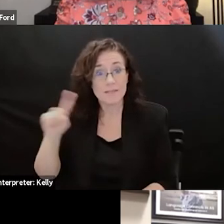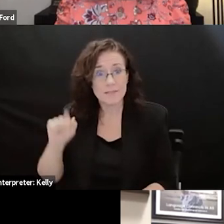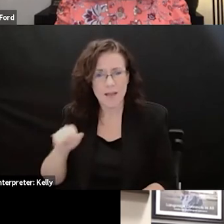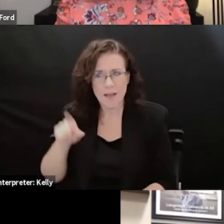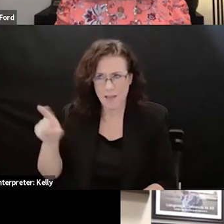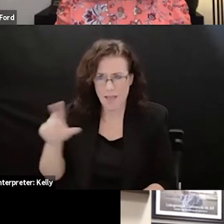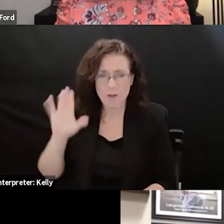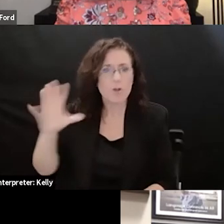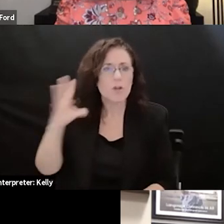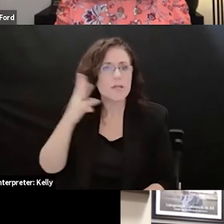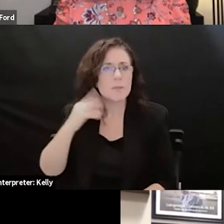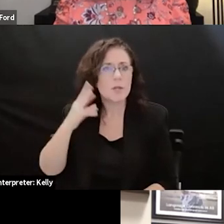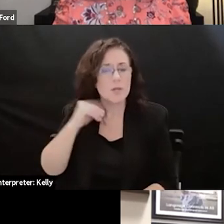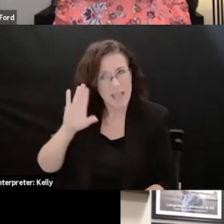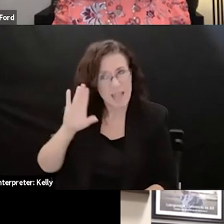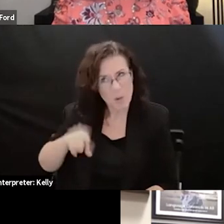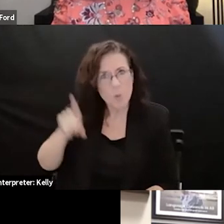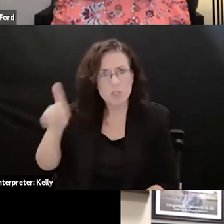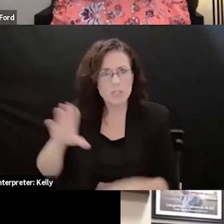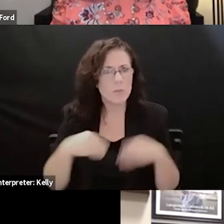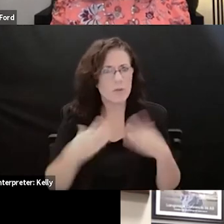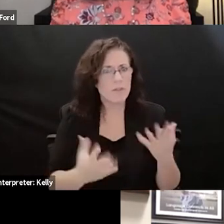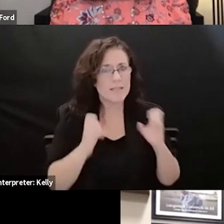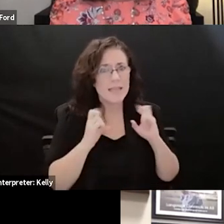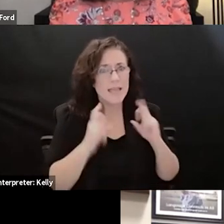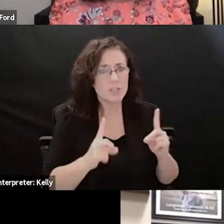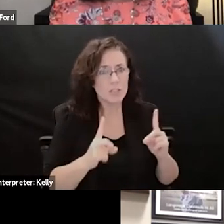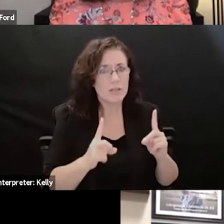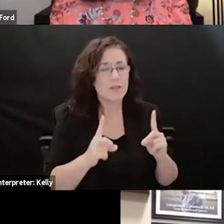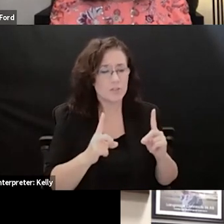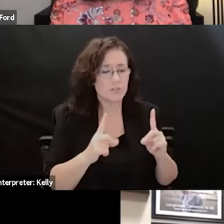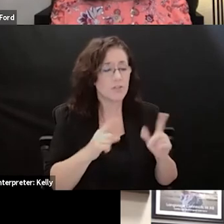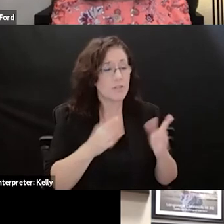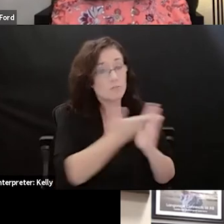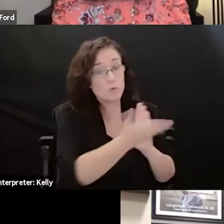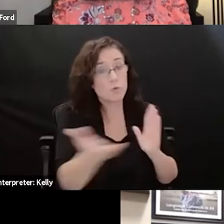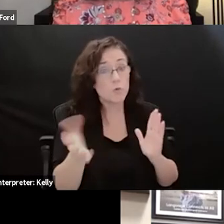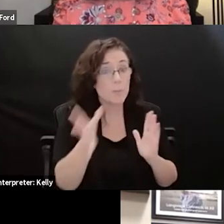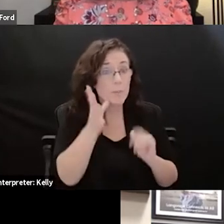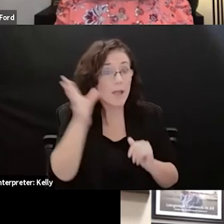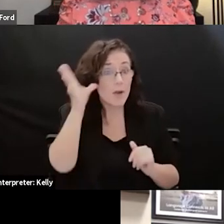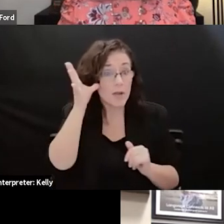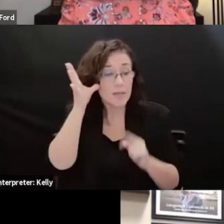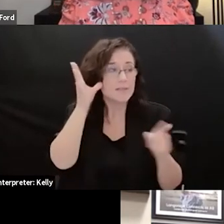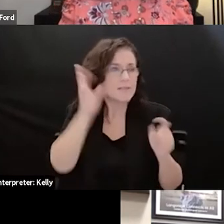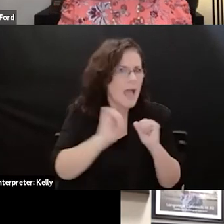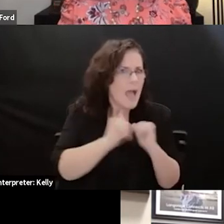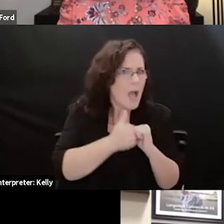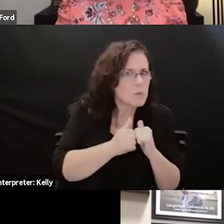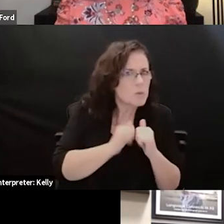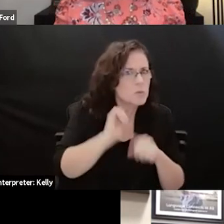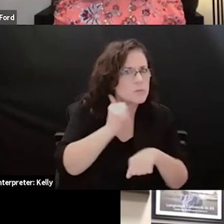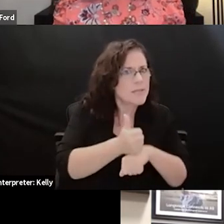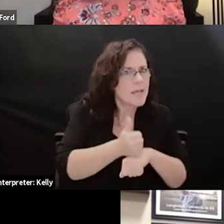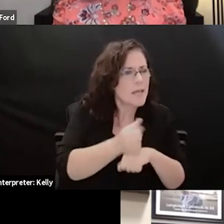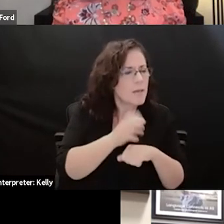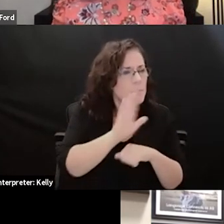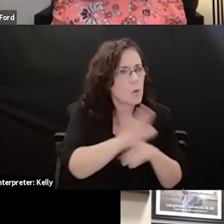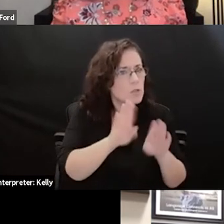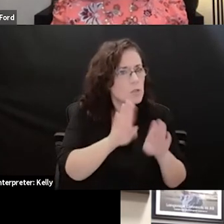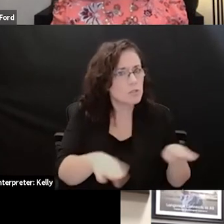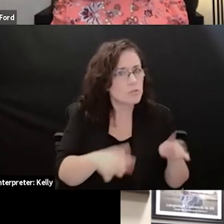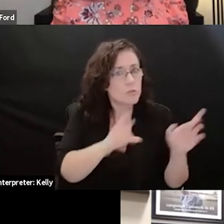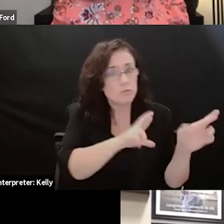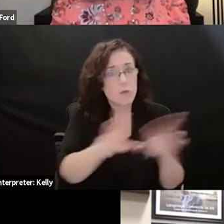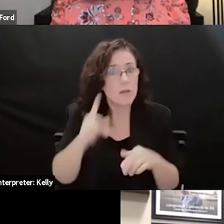um providing education to them about the about preparing their children for college and careers